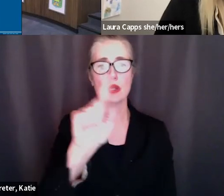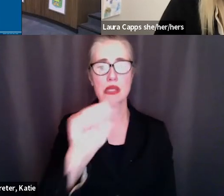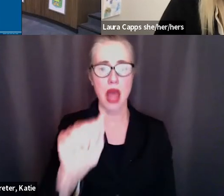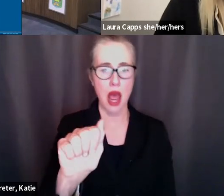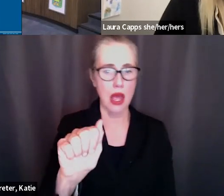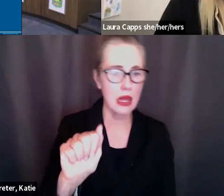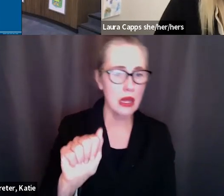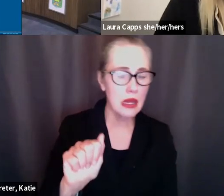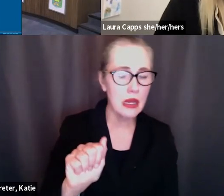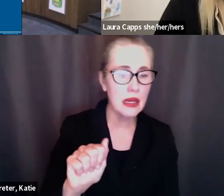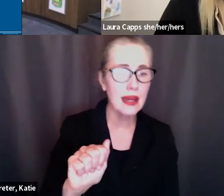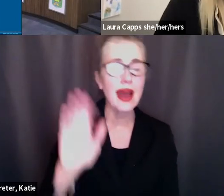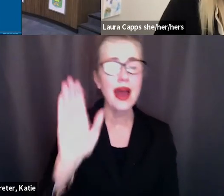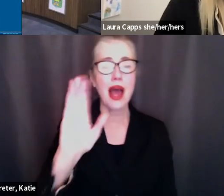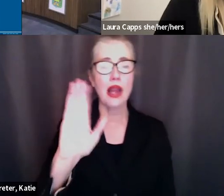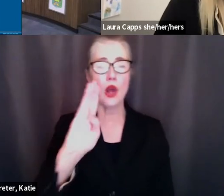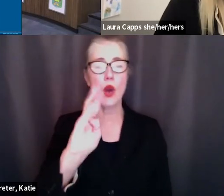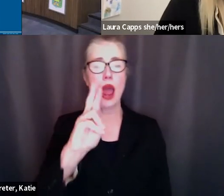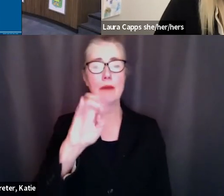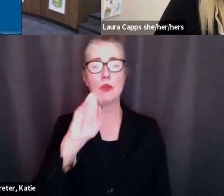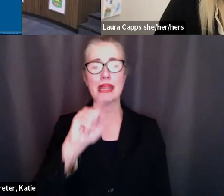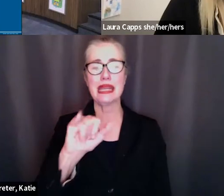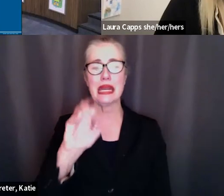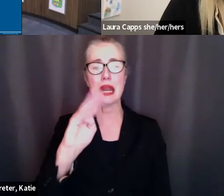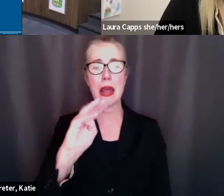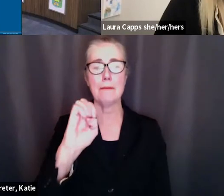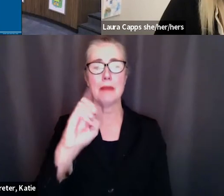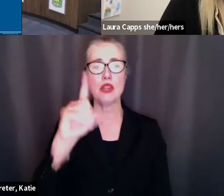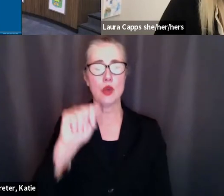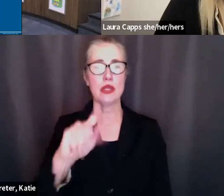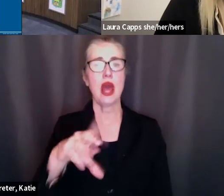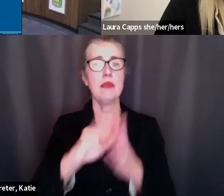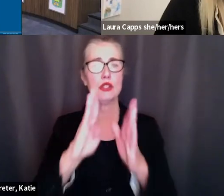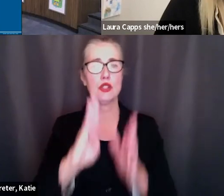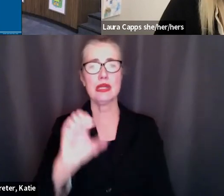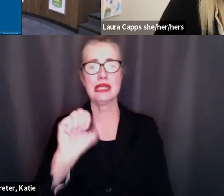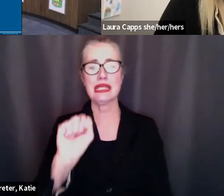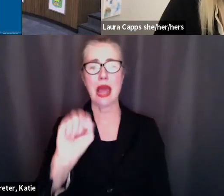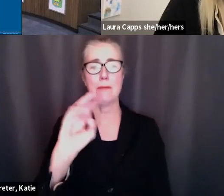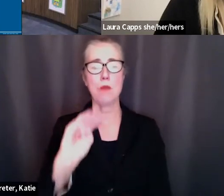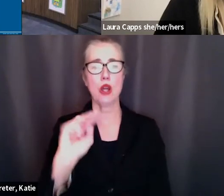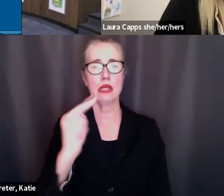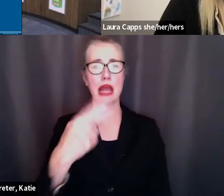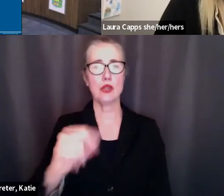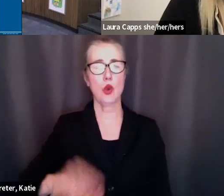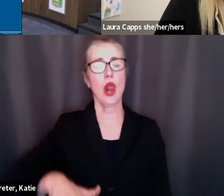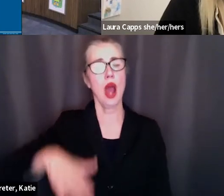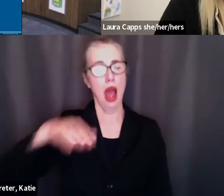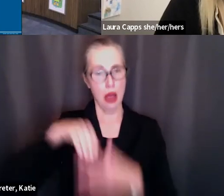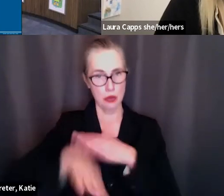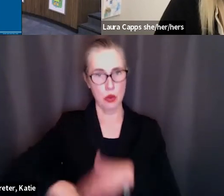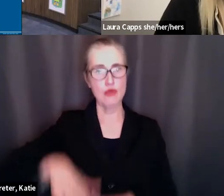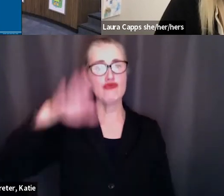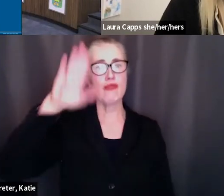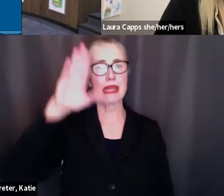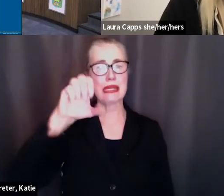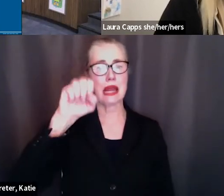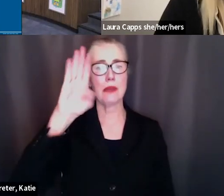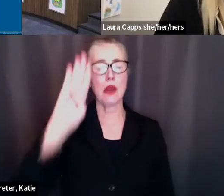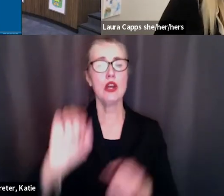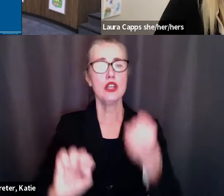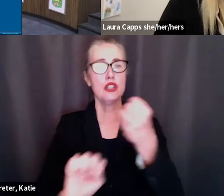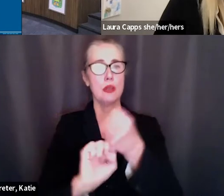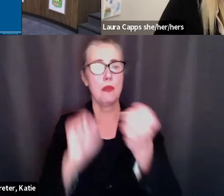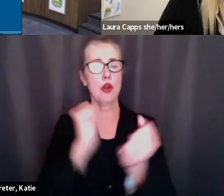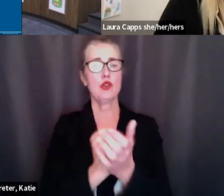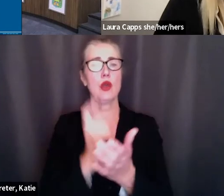hello my name is bernie mendoza and i'm a student at san marcos high school i was born and raised in santa barbara and i'm here today to show my support in improving